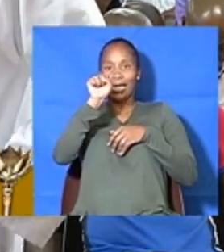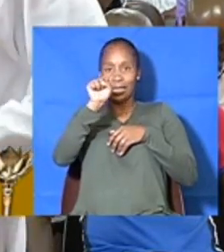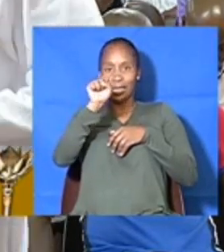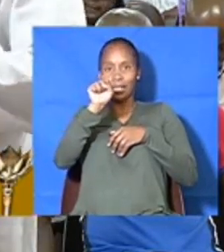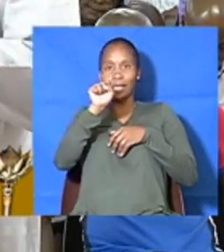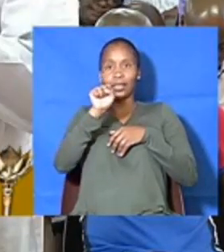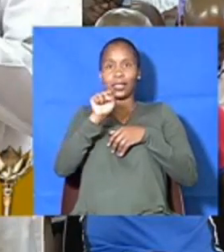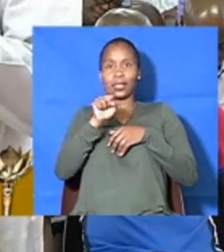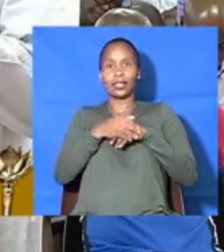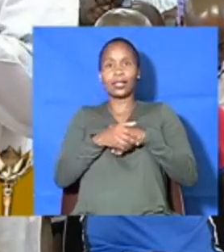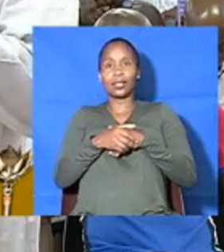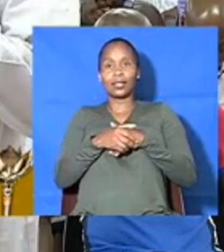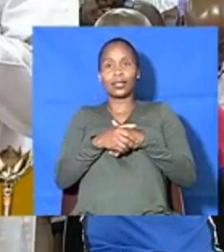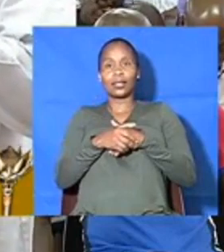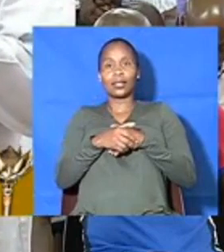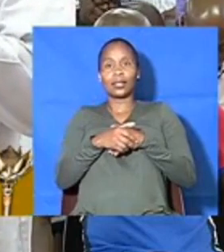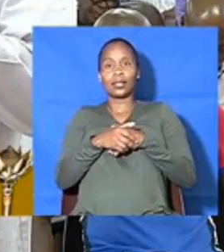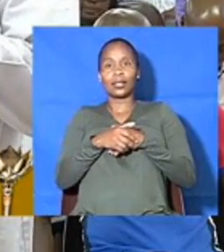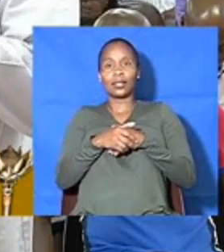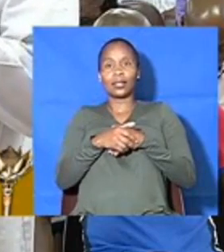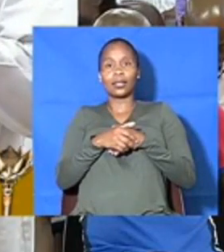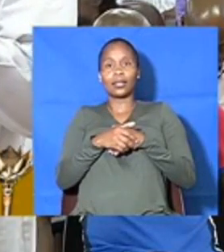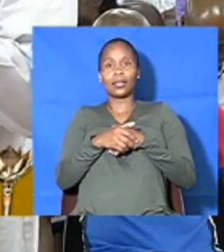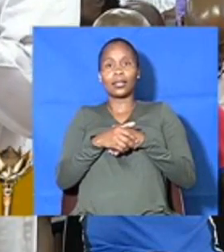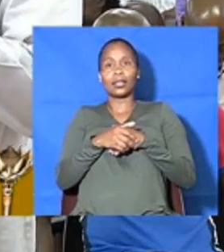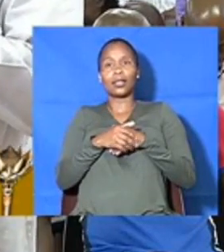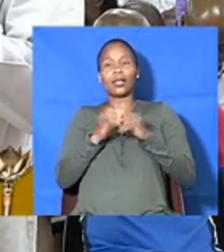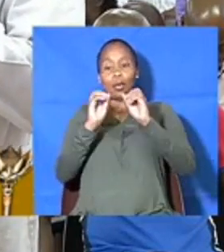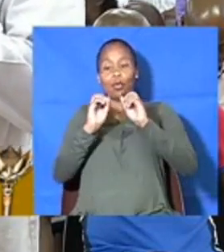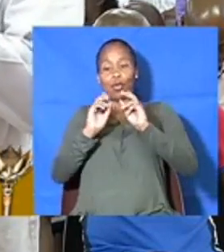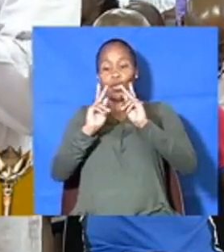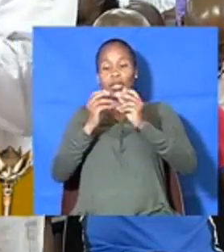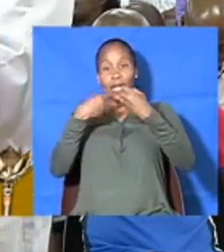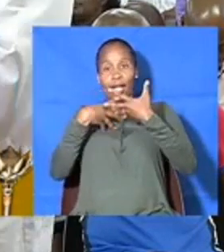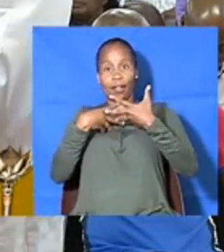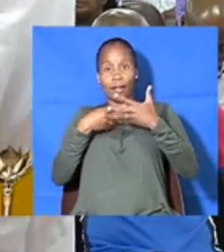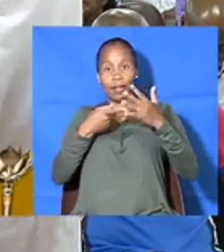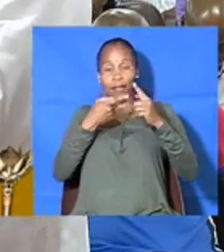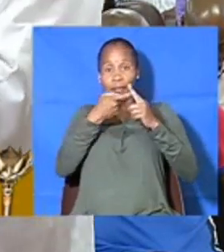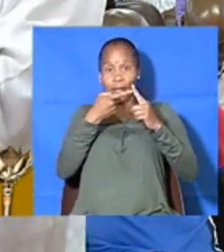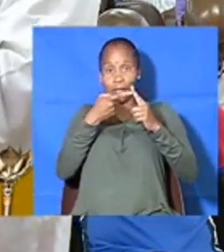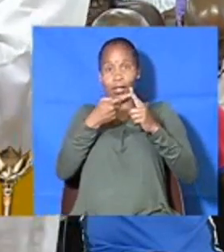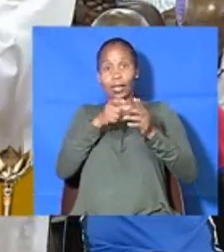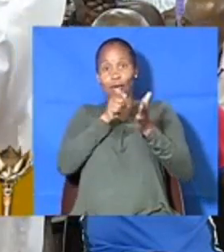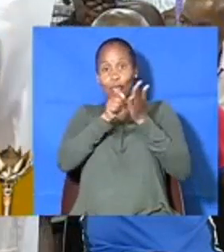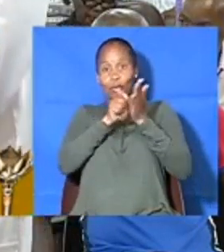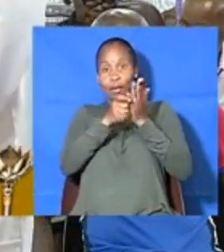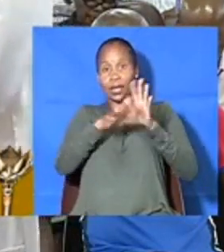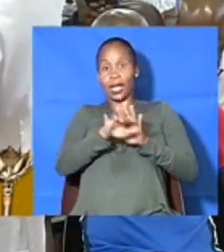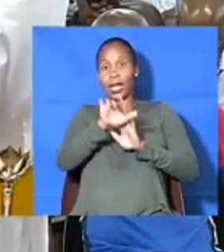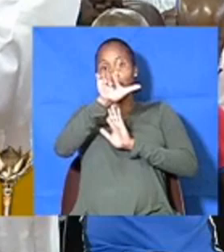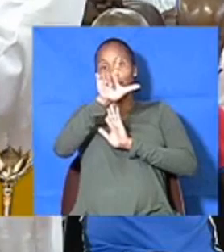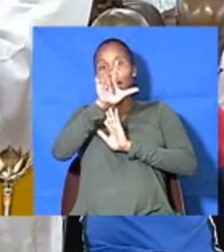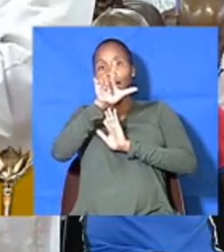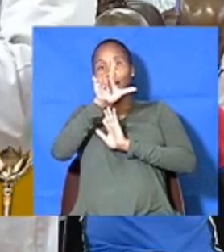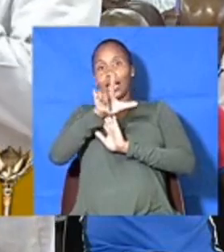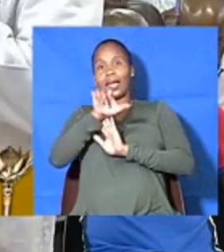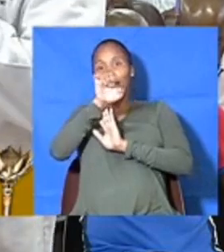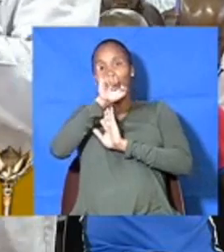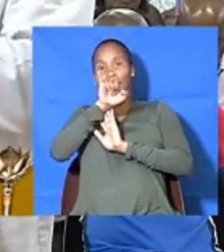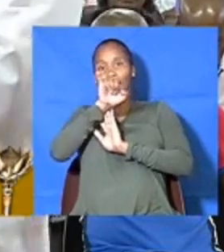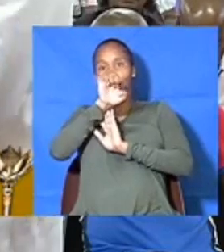here, are you going to offer them better offers? Se sengwe gape ke